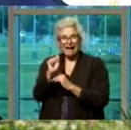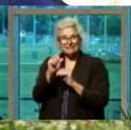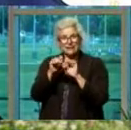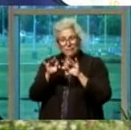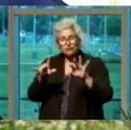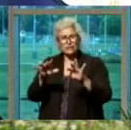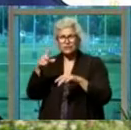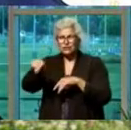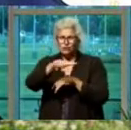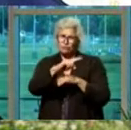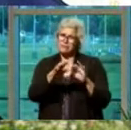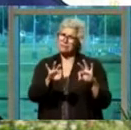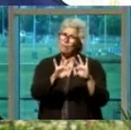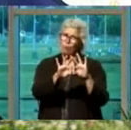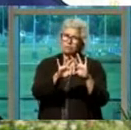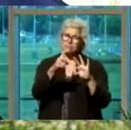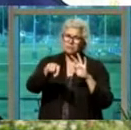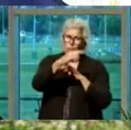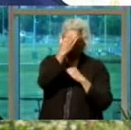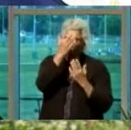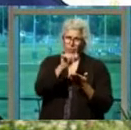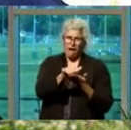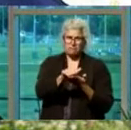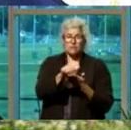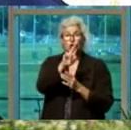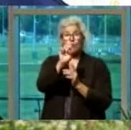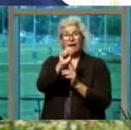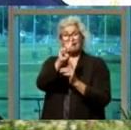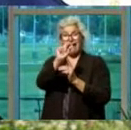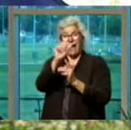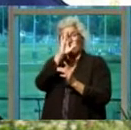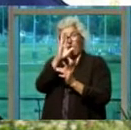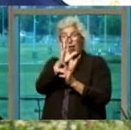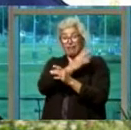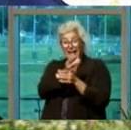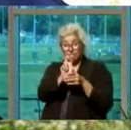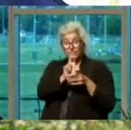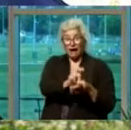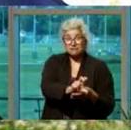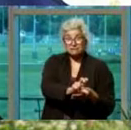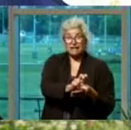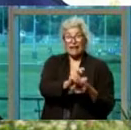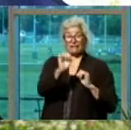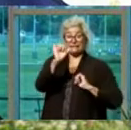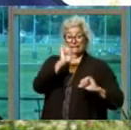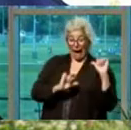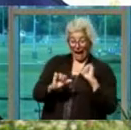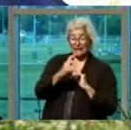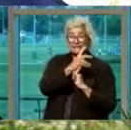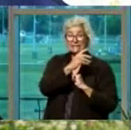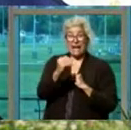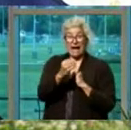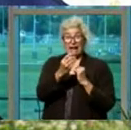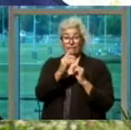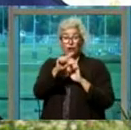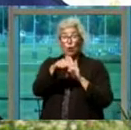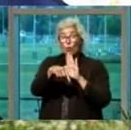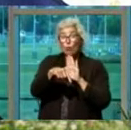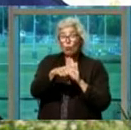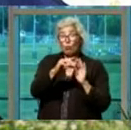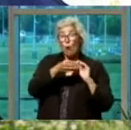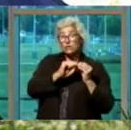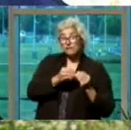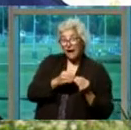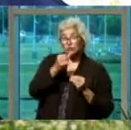here on campus. USDA will invest in the science and quantification of carbon sequestration and greenhouse